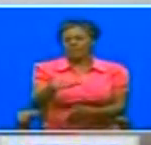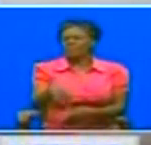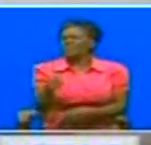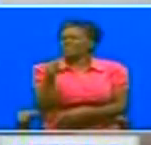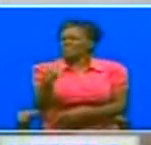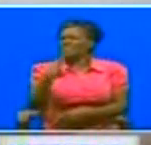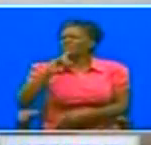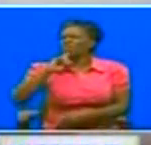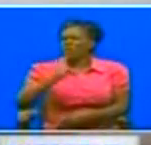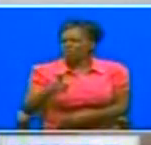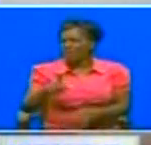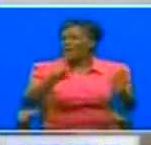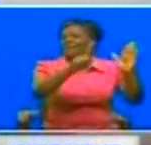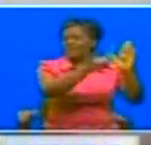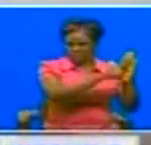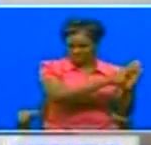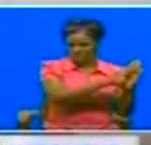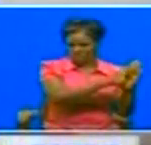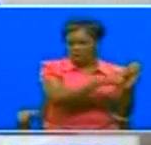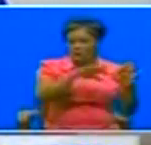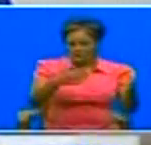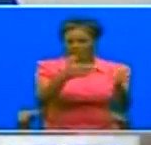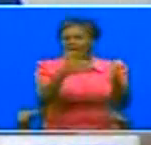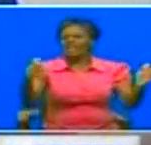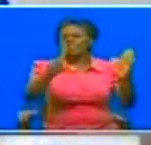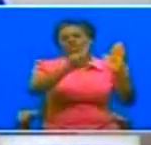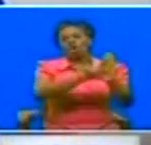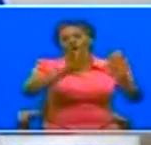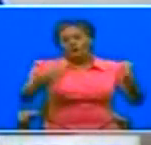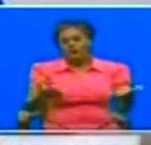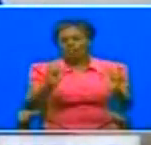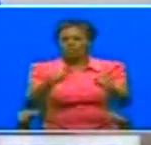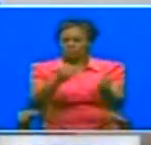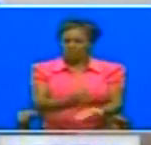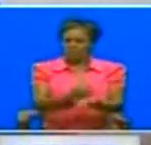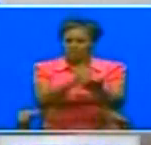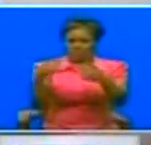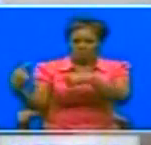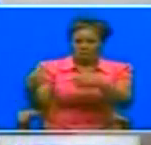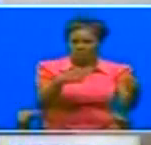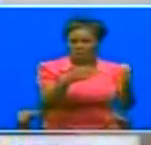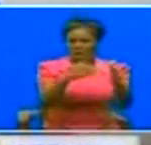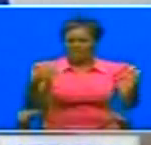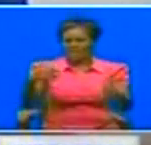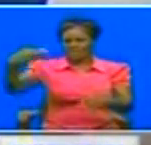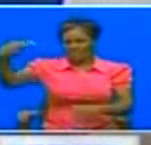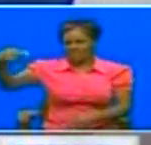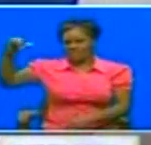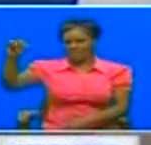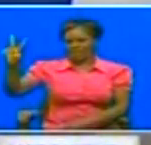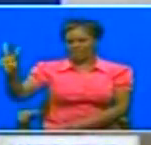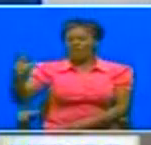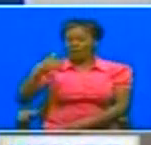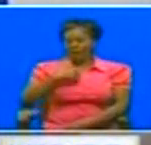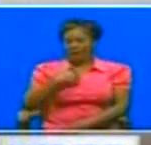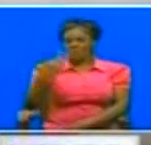that directive legal? Is it going against the law? Will it help in the fight against HIV and AIDS? And with me tonight, I've